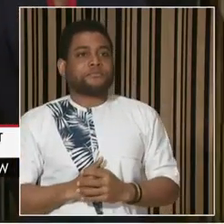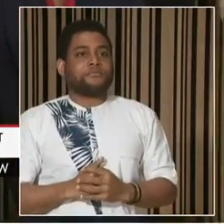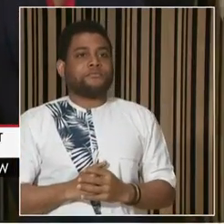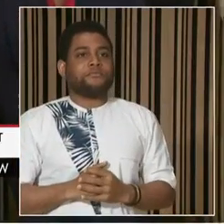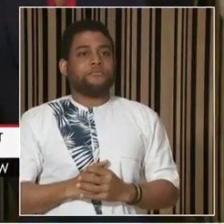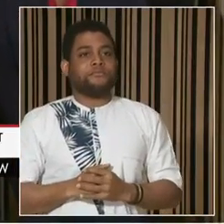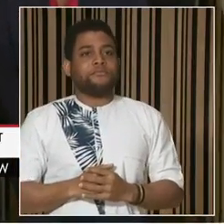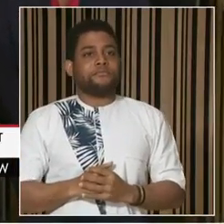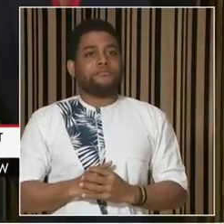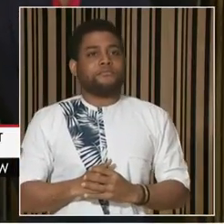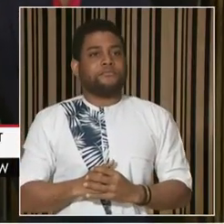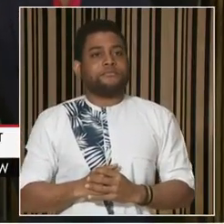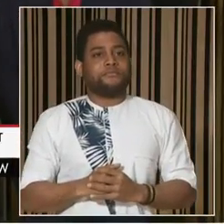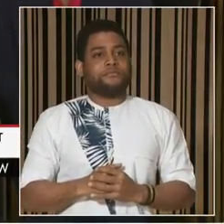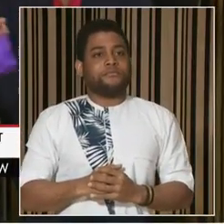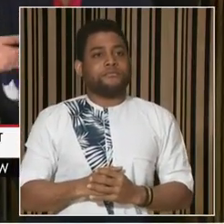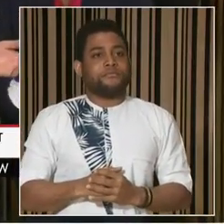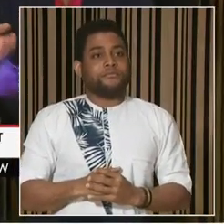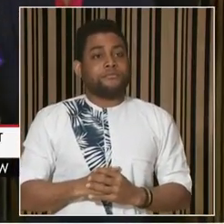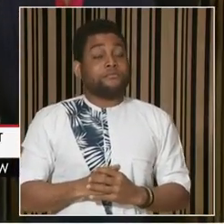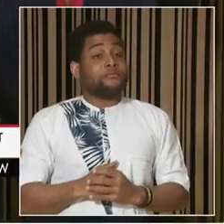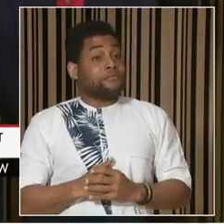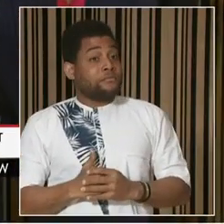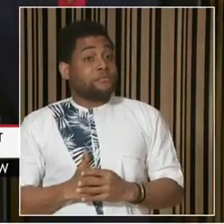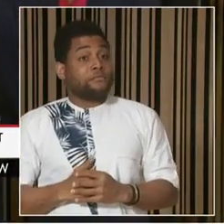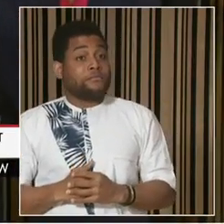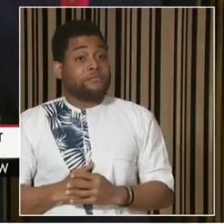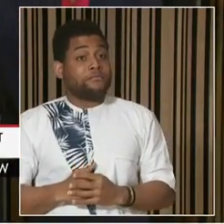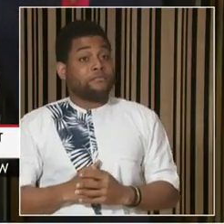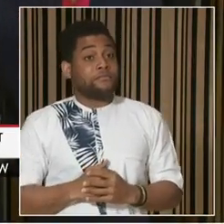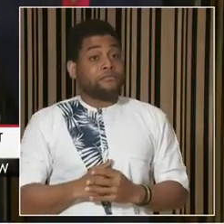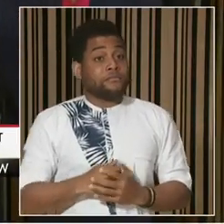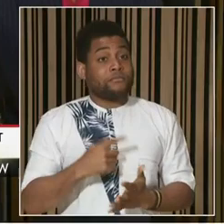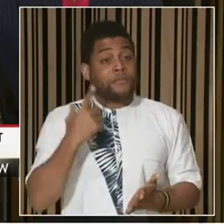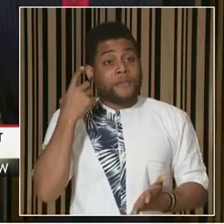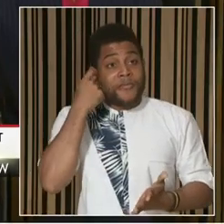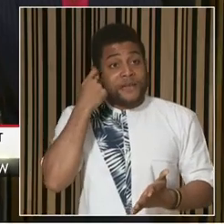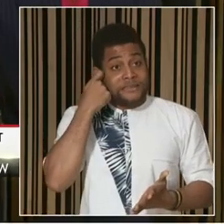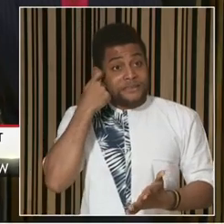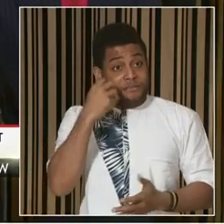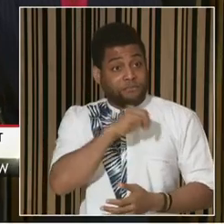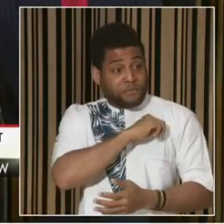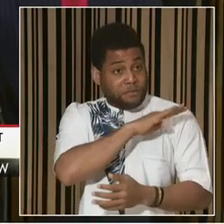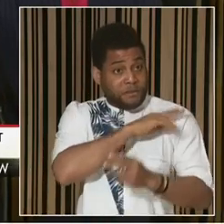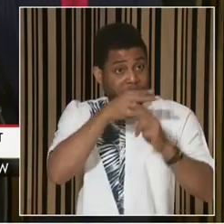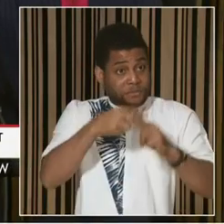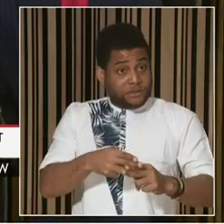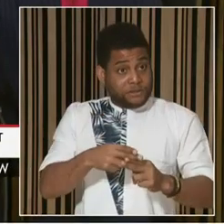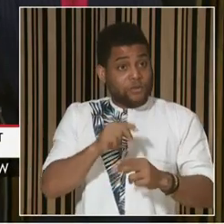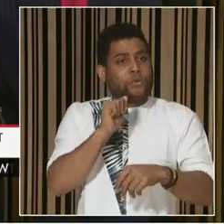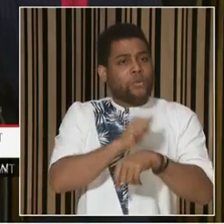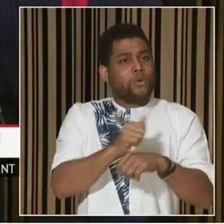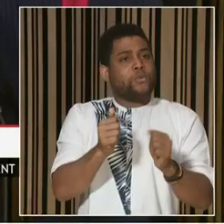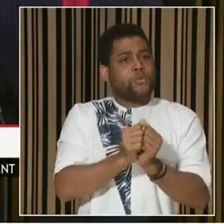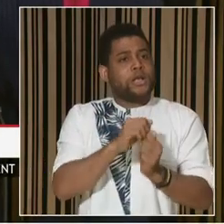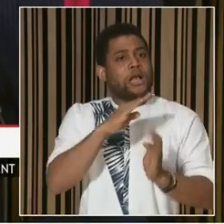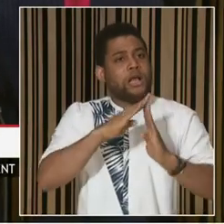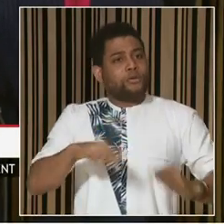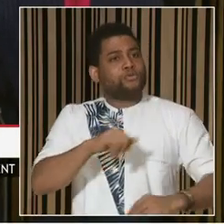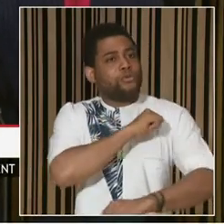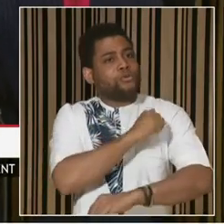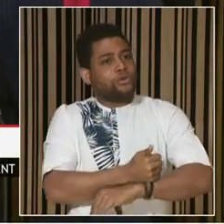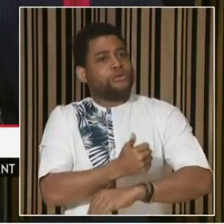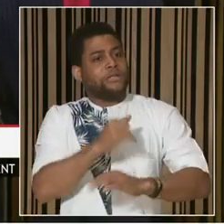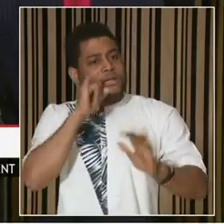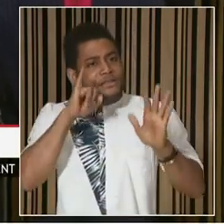What we did this year, as the mayor just mentioned, working with the Housing Authority, is identified specific properties that the funding will be used